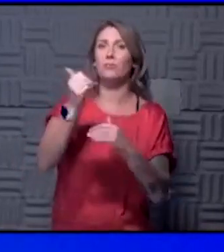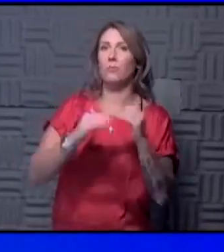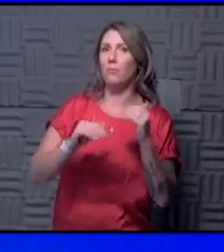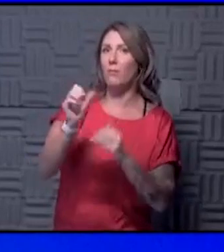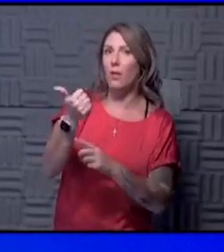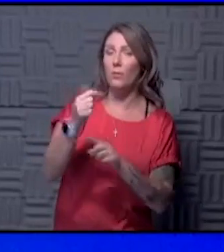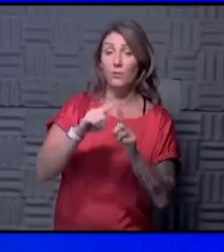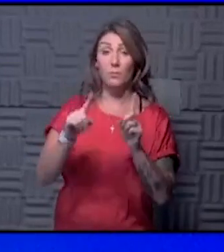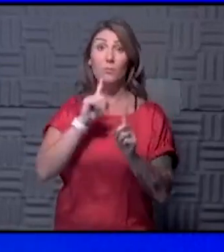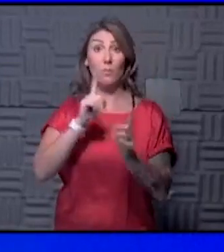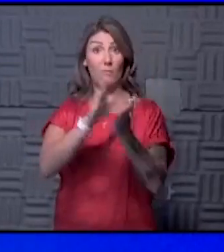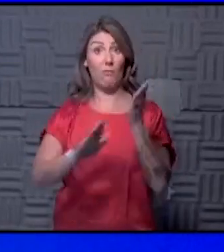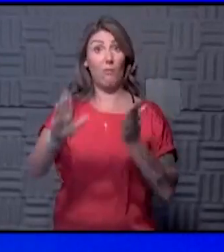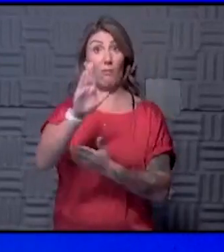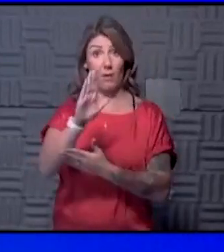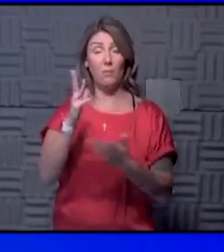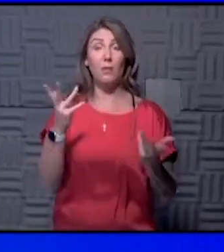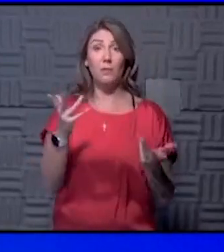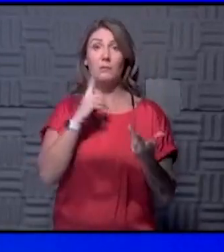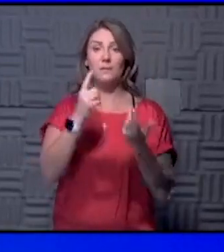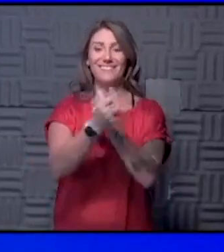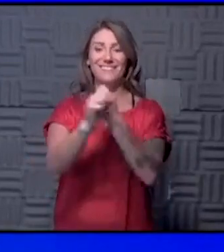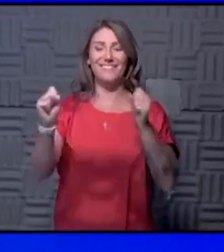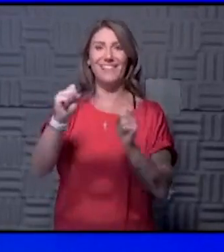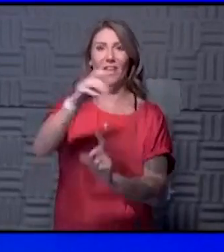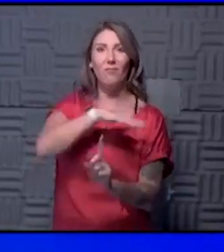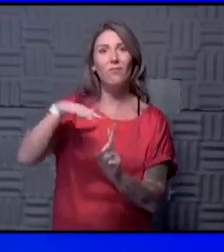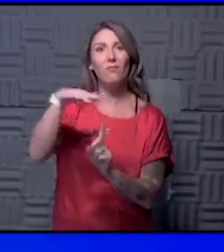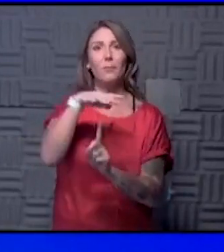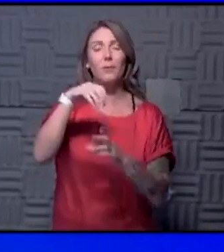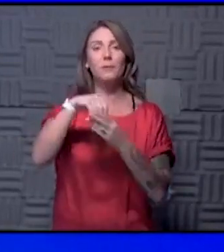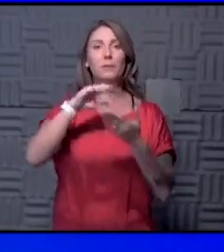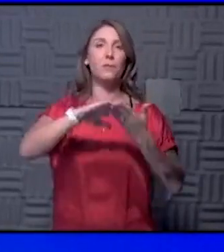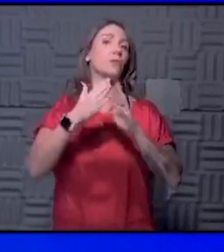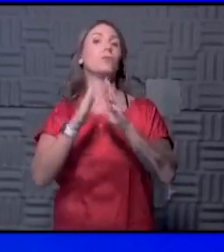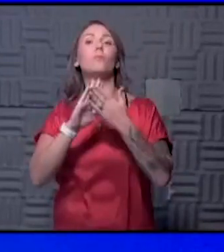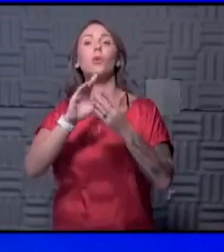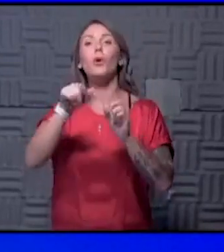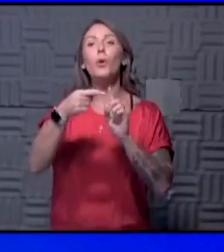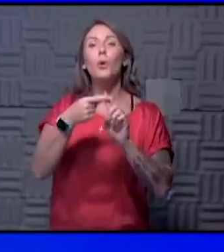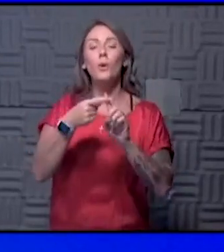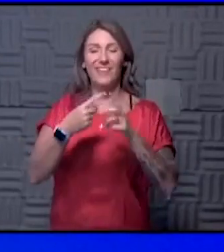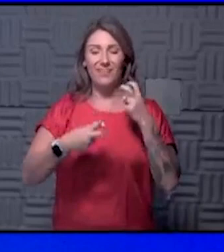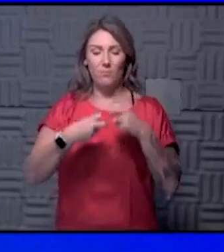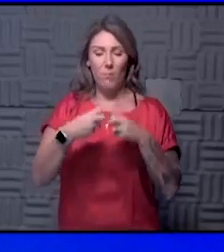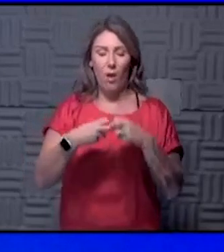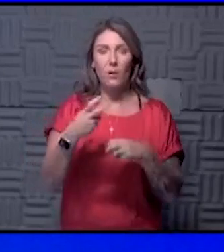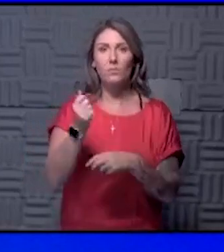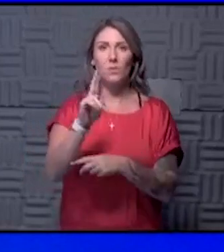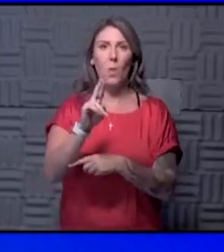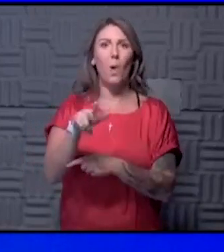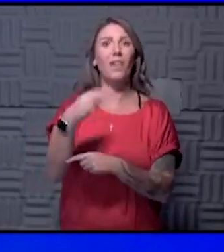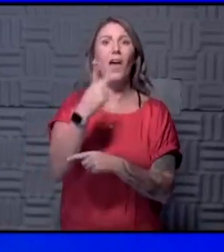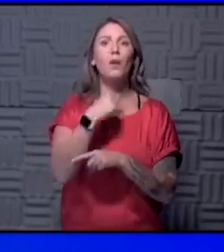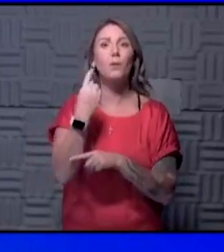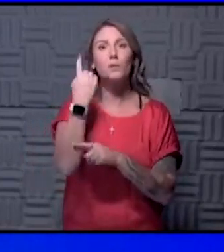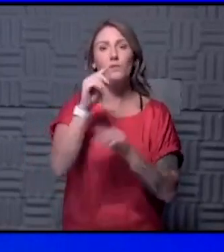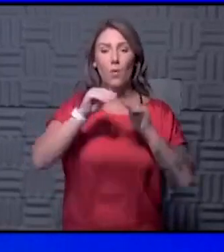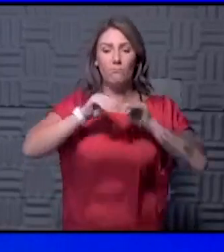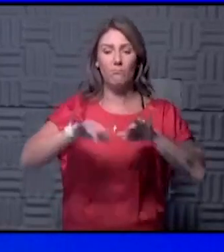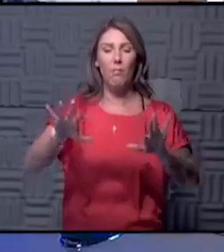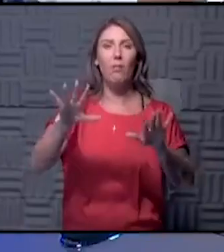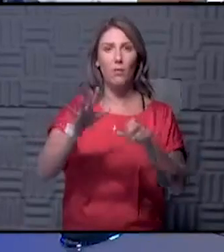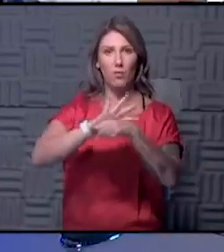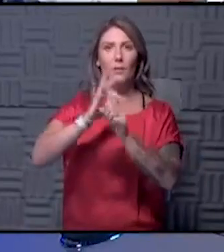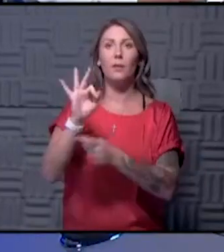on campus, you've created that safe environment. It's in the community when there is the the problems or where that higher risk is for spreading the